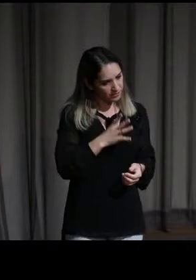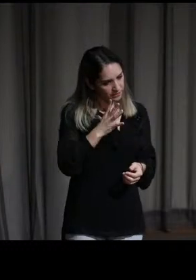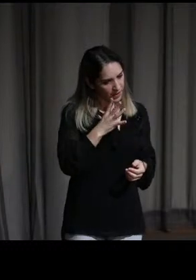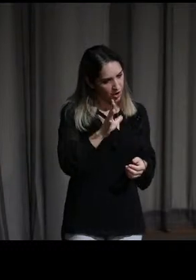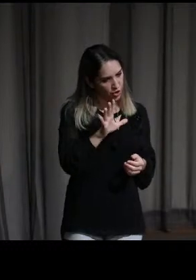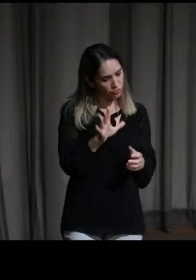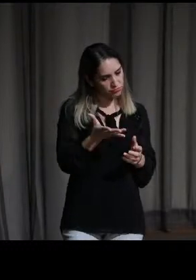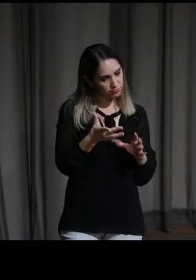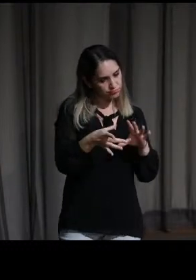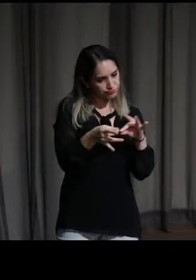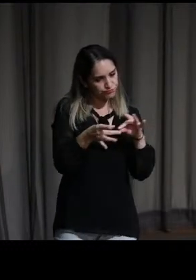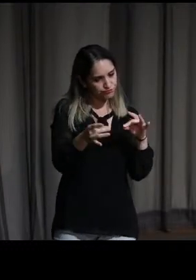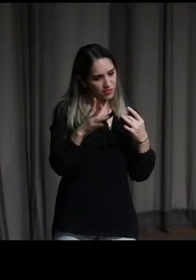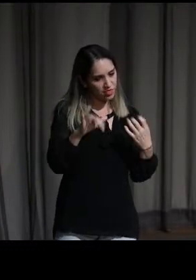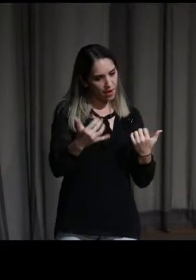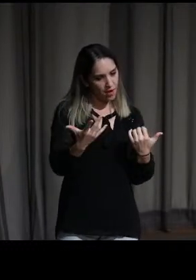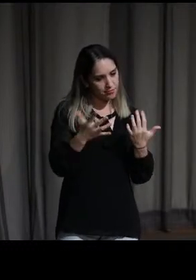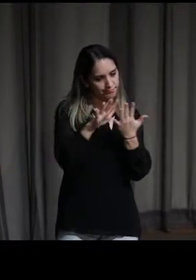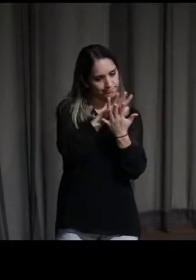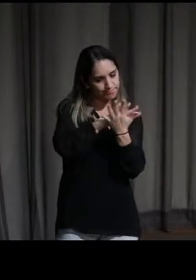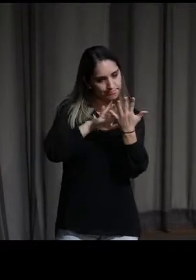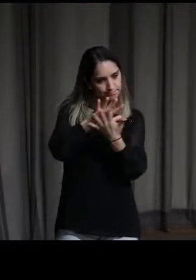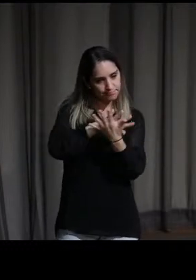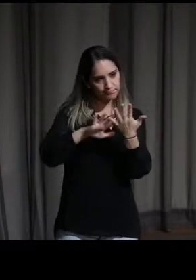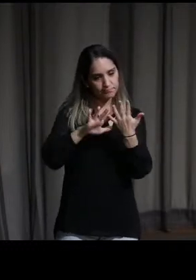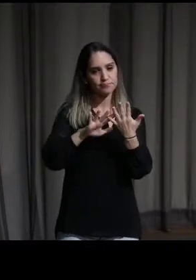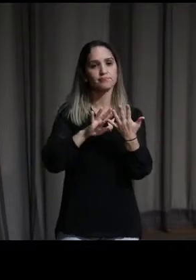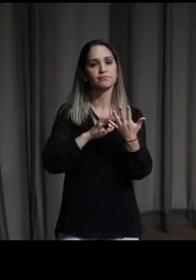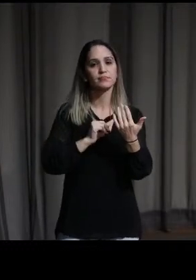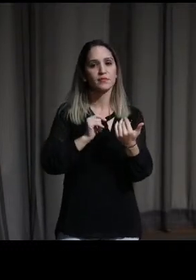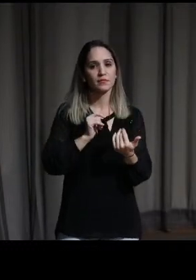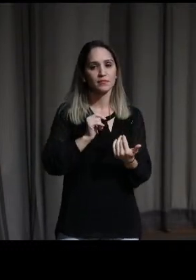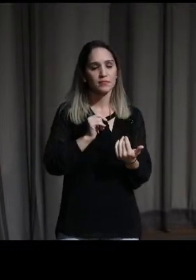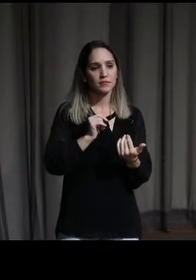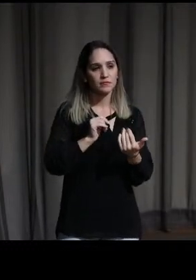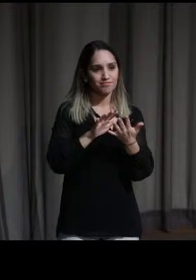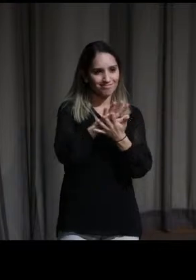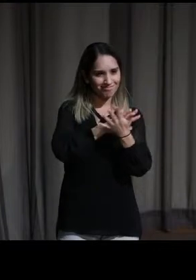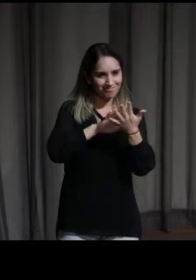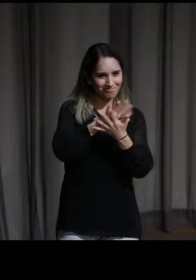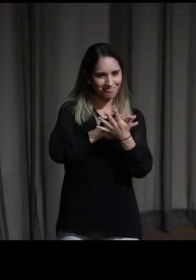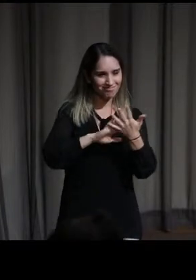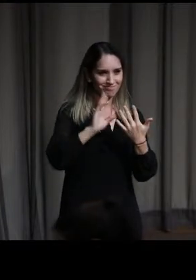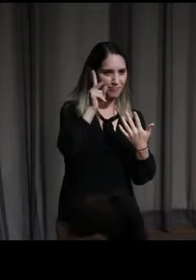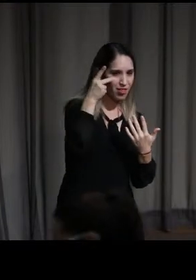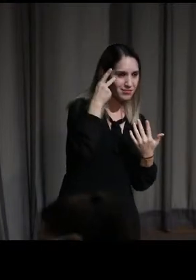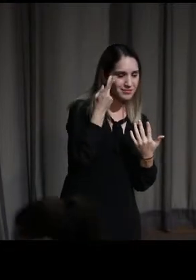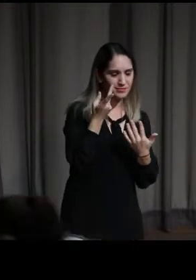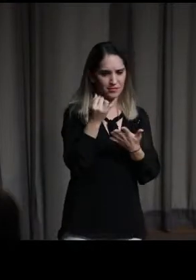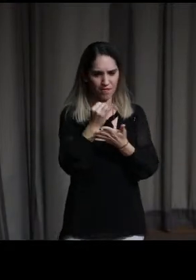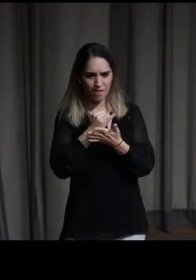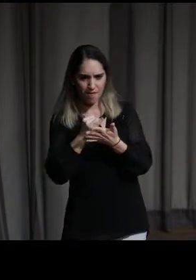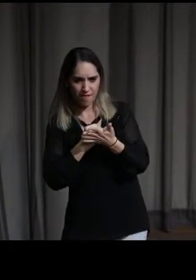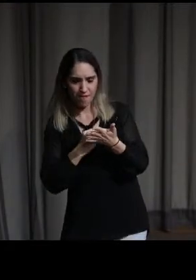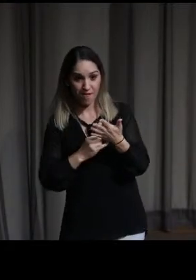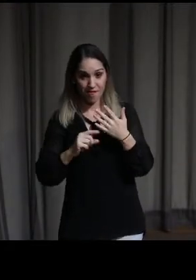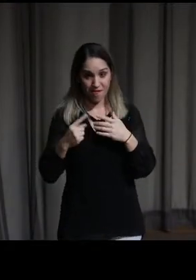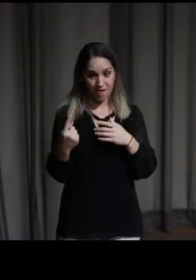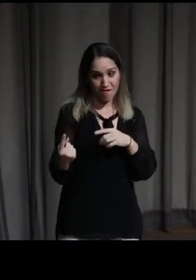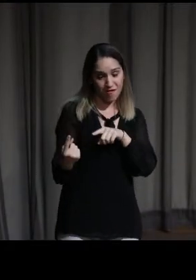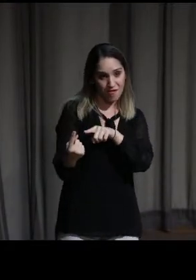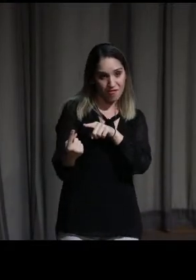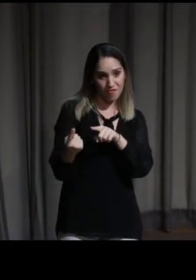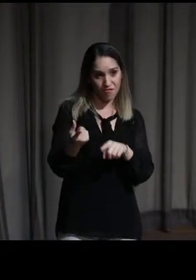this ambiguity was not only felt by the artists, but this was also something that was within